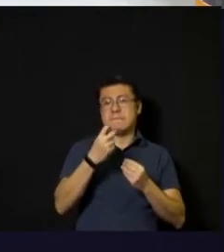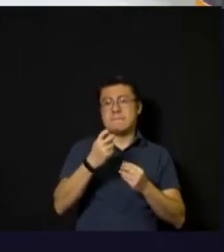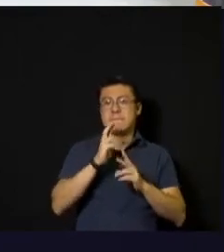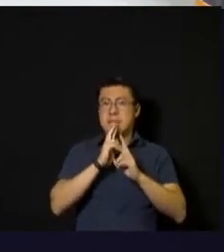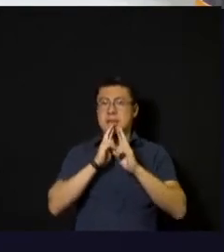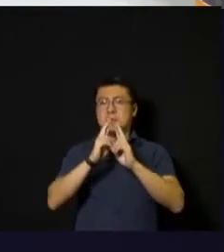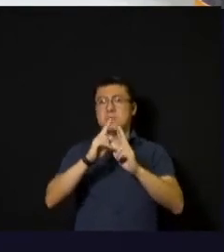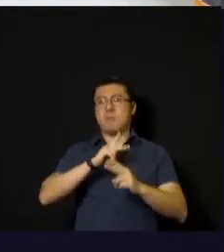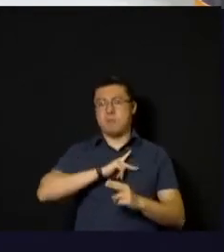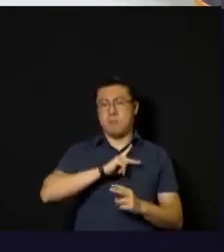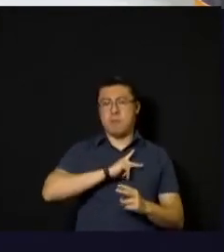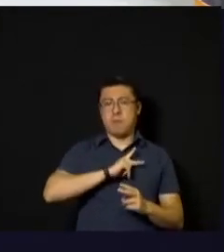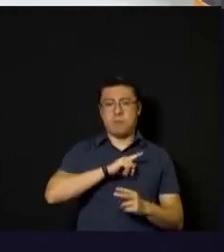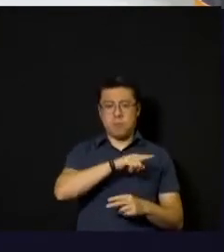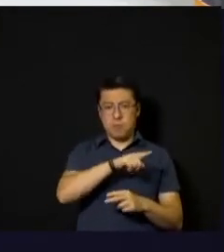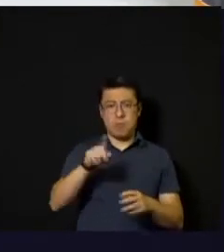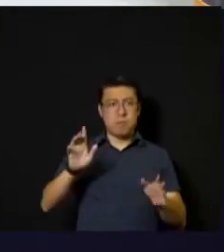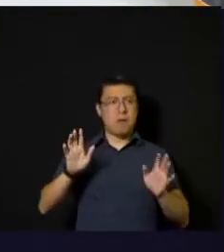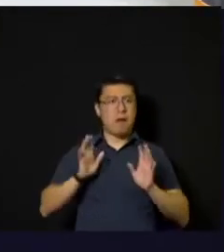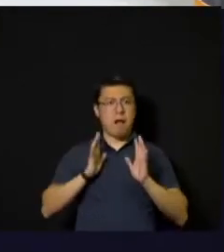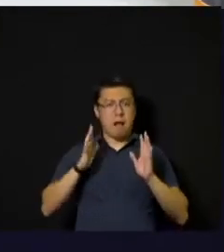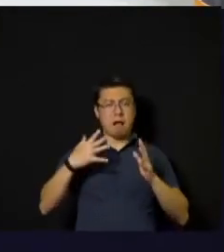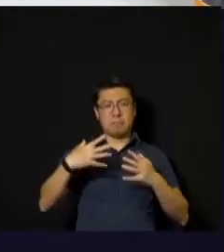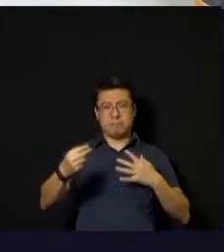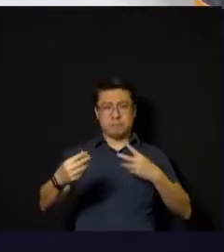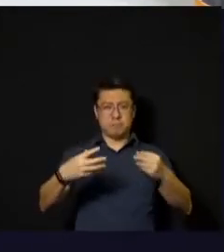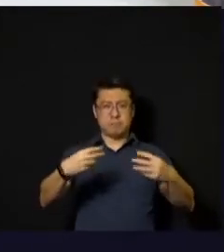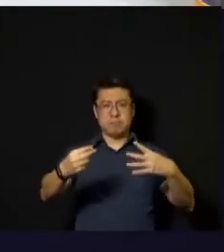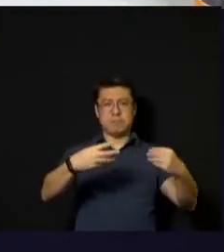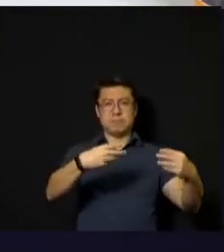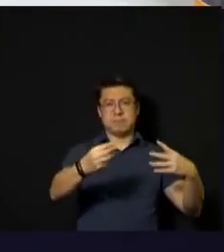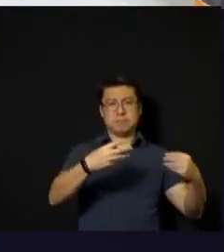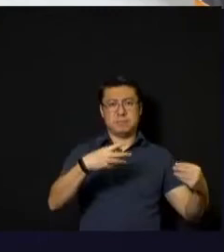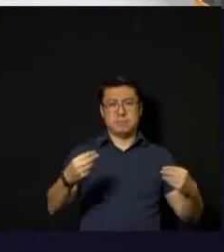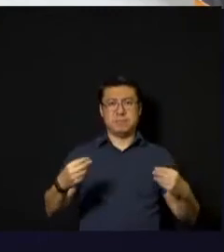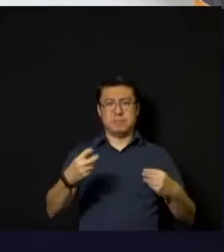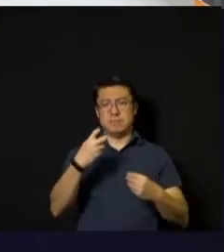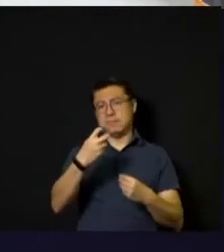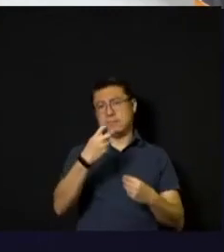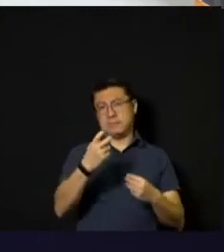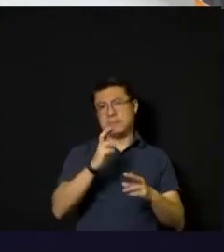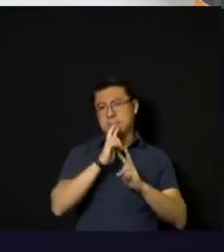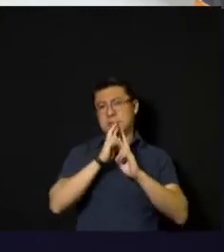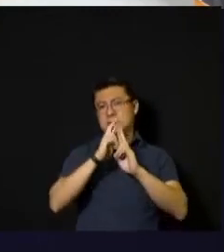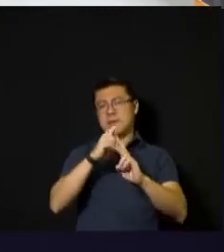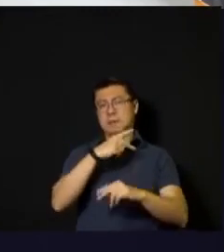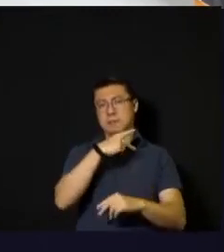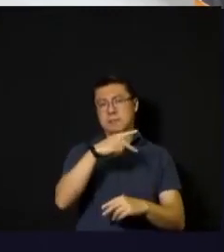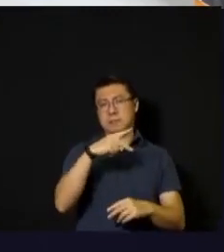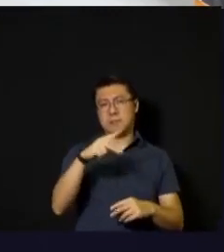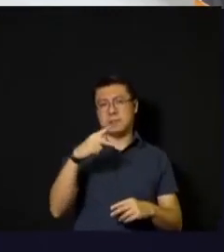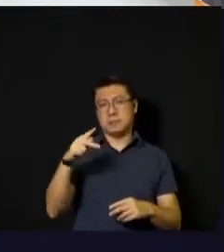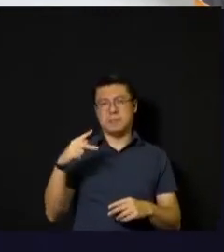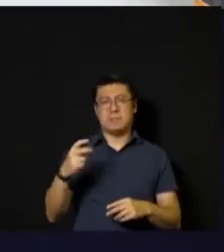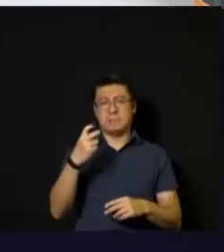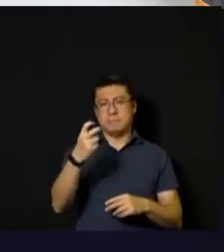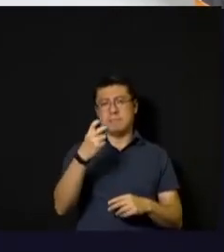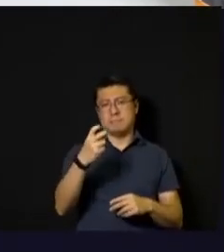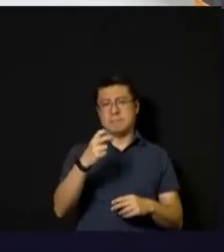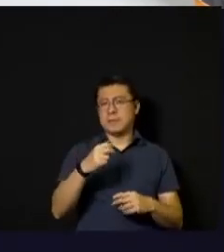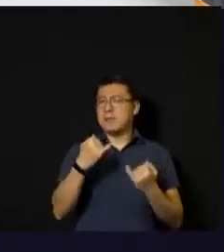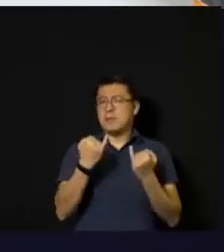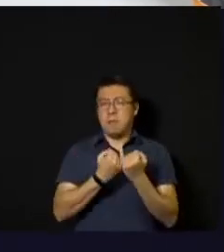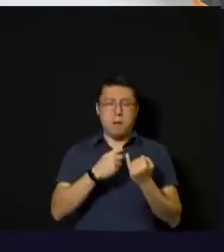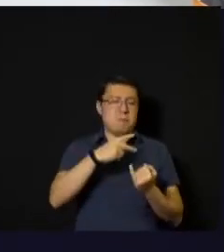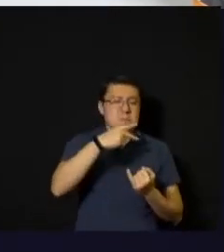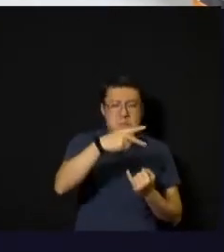and that the result will have an impact on them and on all the relationships, and their results will